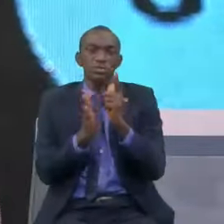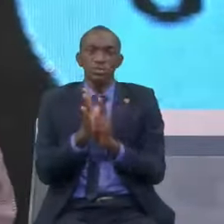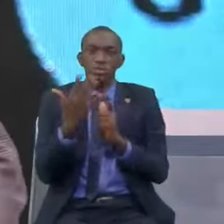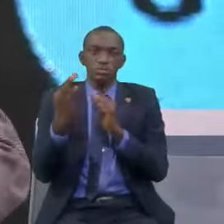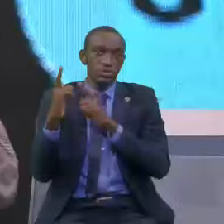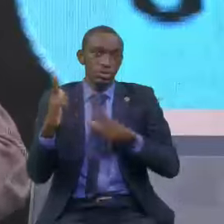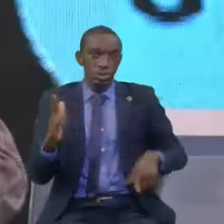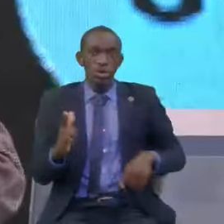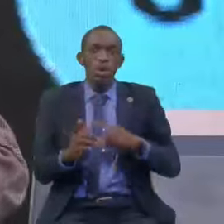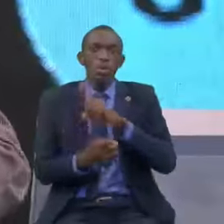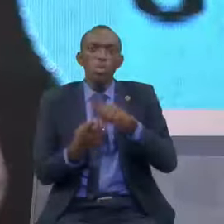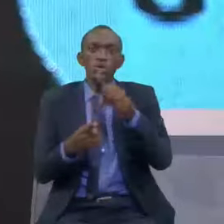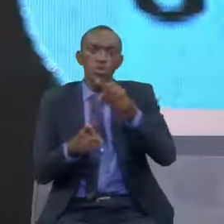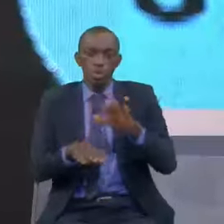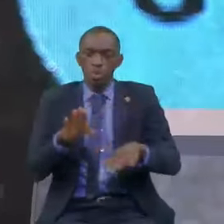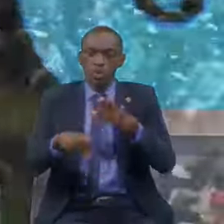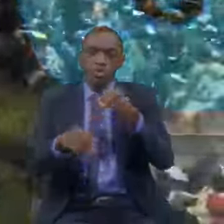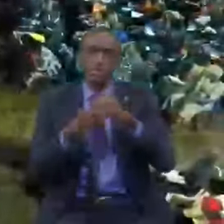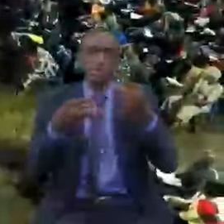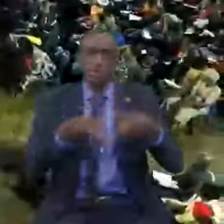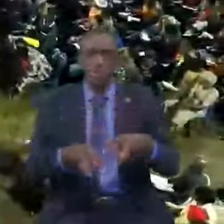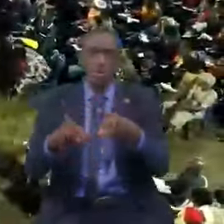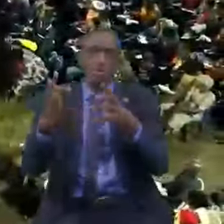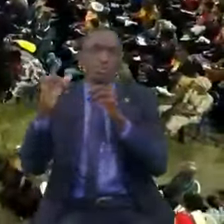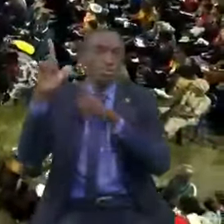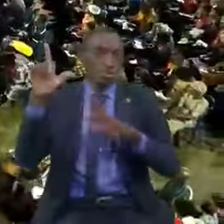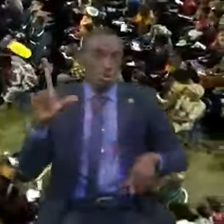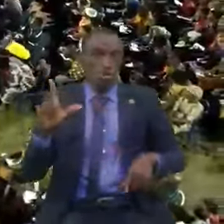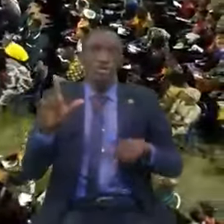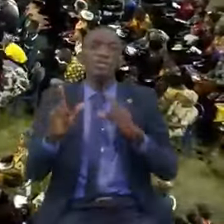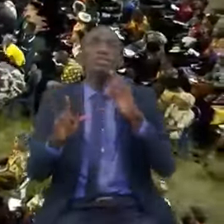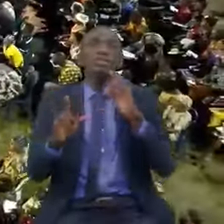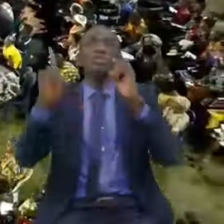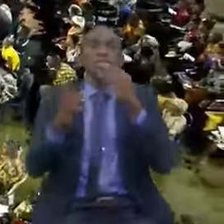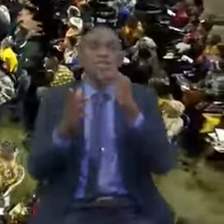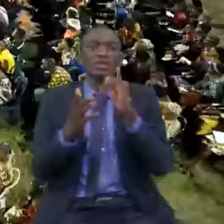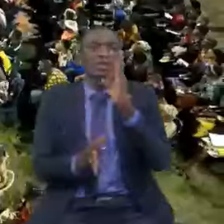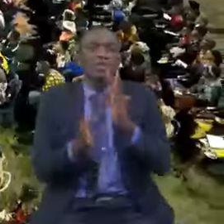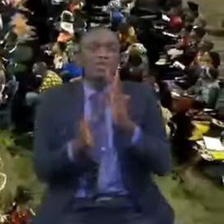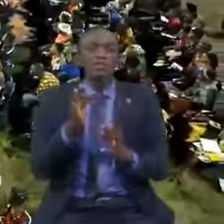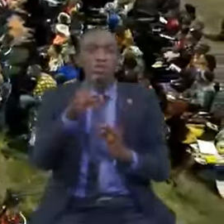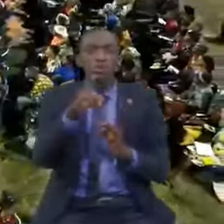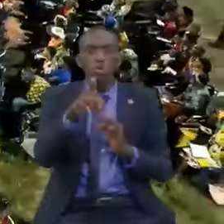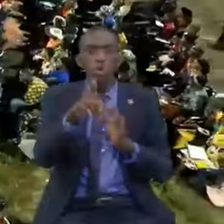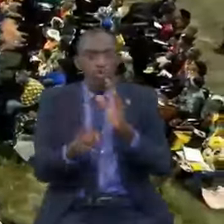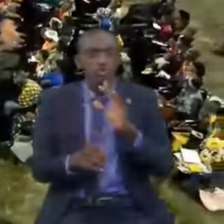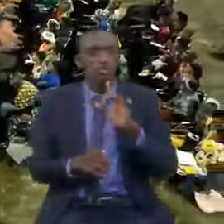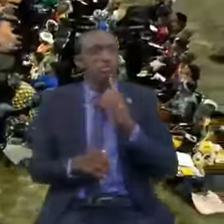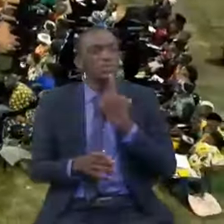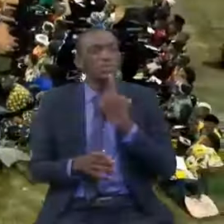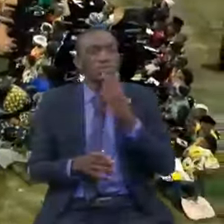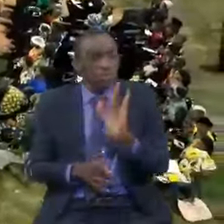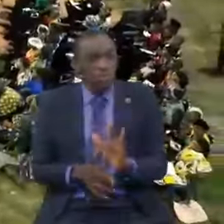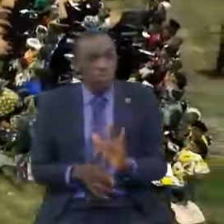way of the Lord, he said, if you will diligently hearken to the voice of the Lord